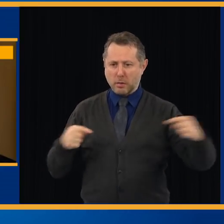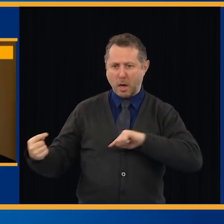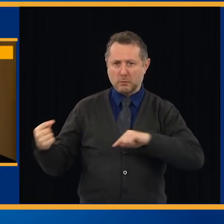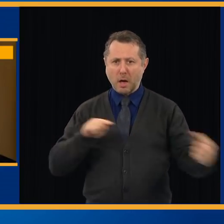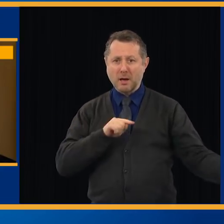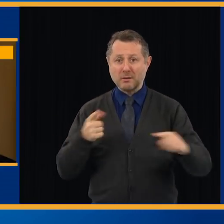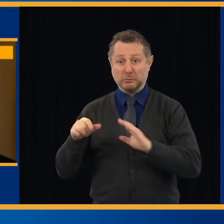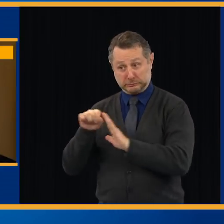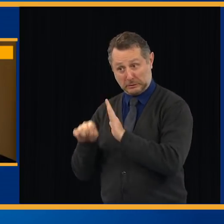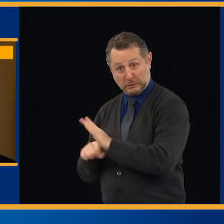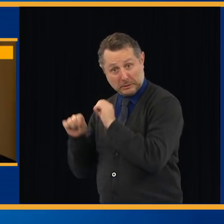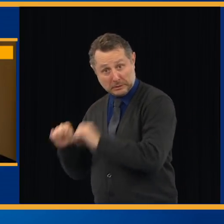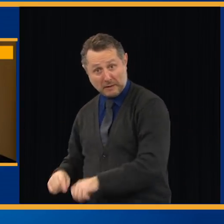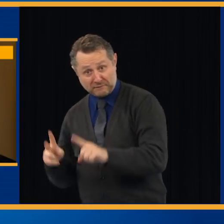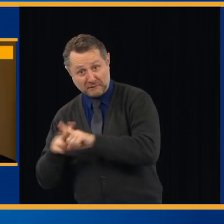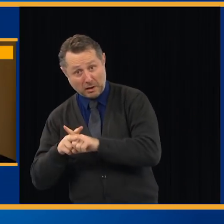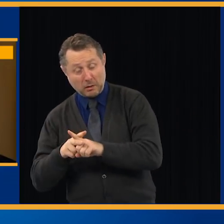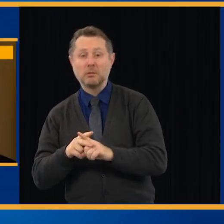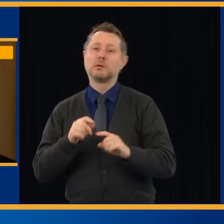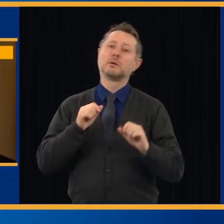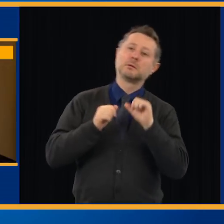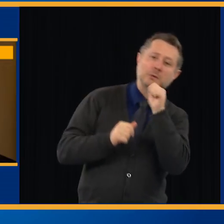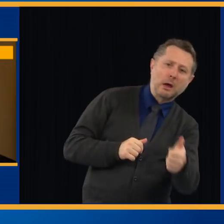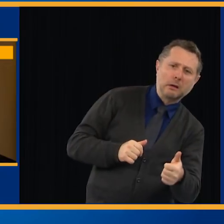wasn't just political